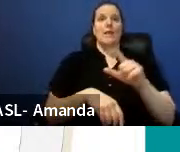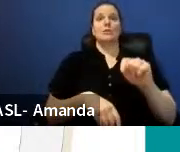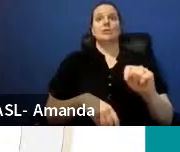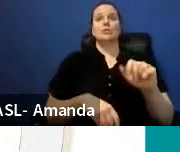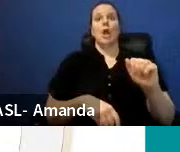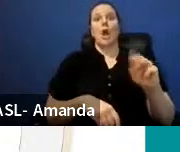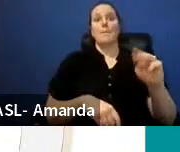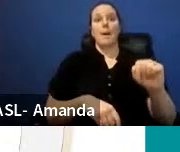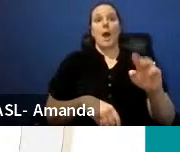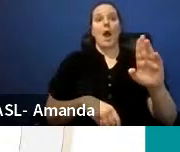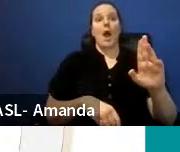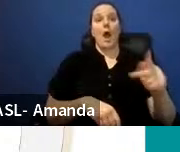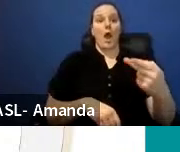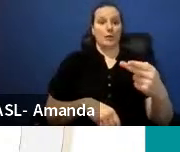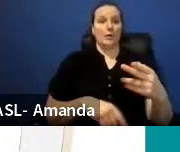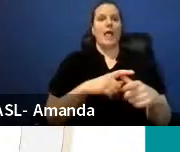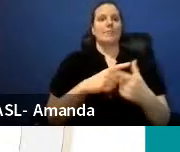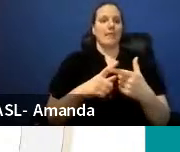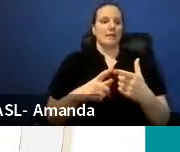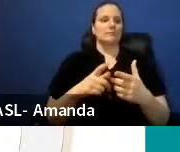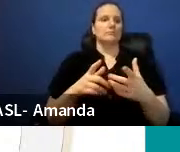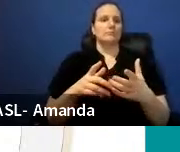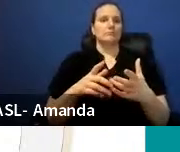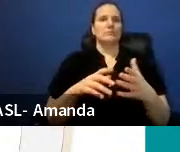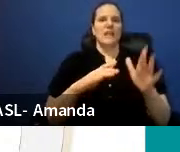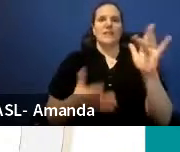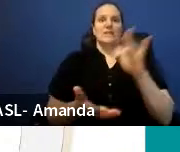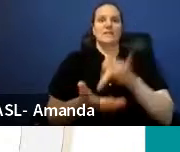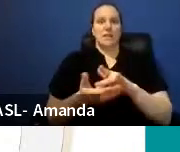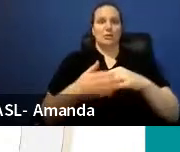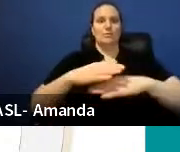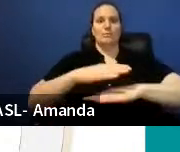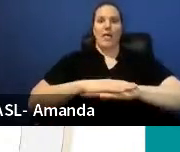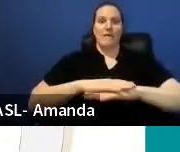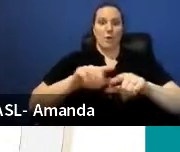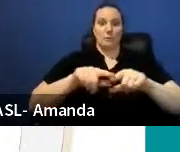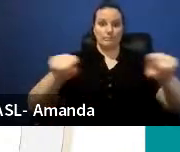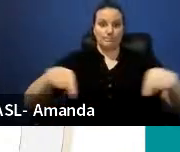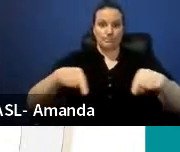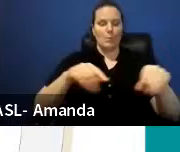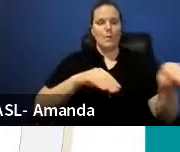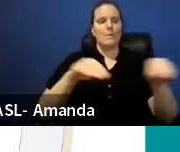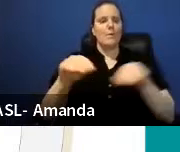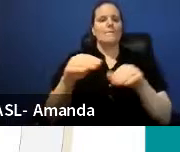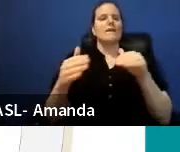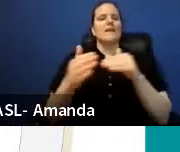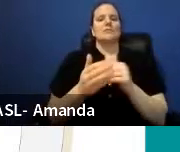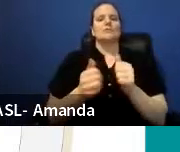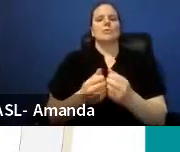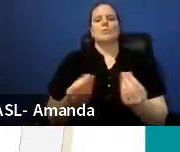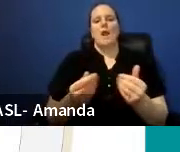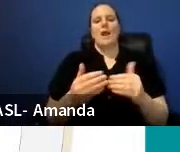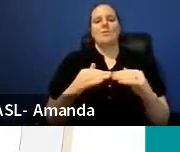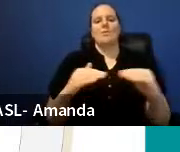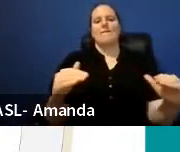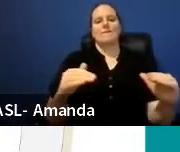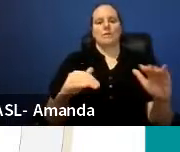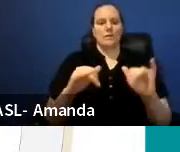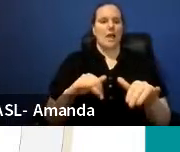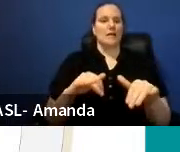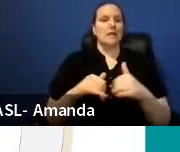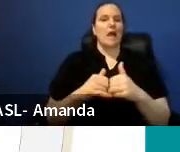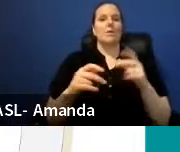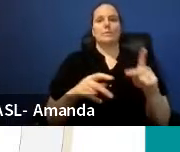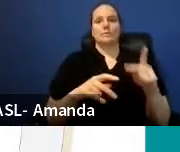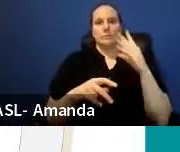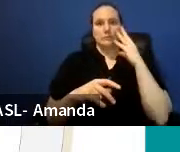the configuration is center platform. So then from there we can move again to the ground level, which is how people